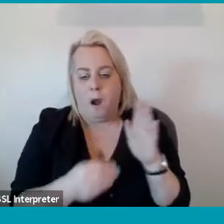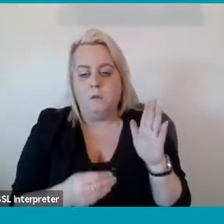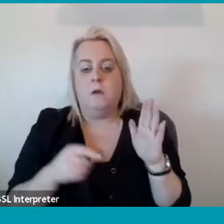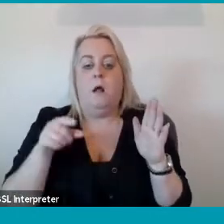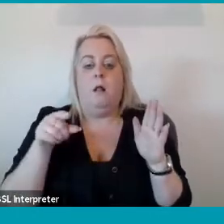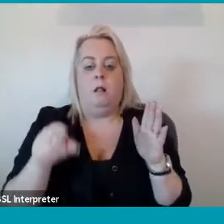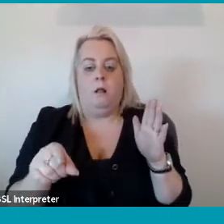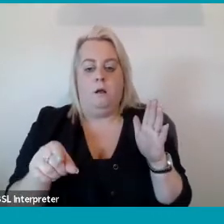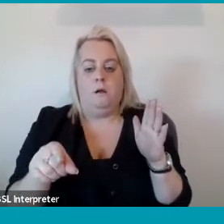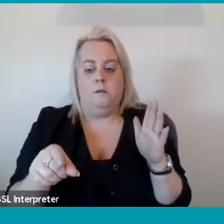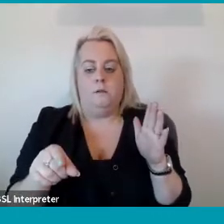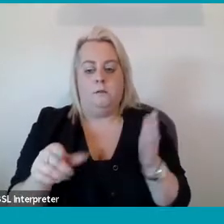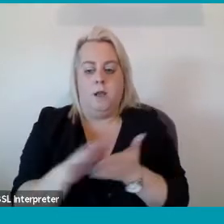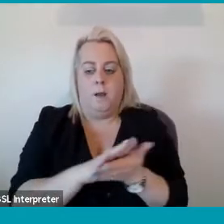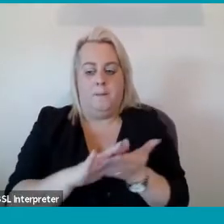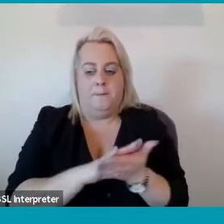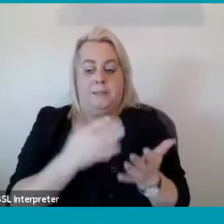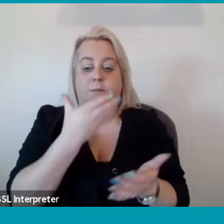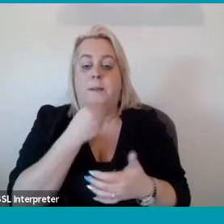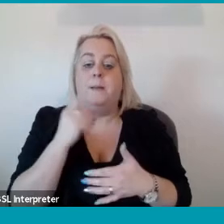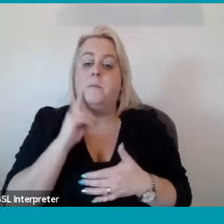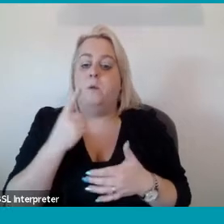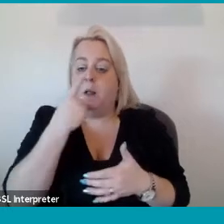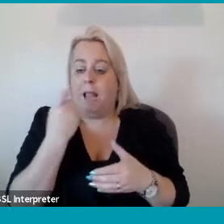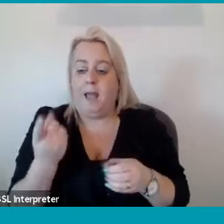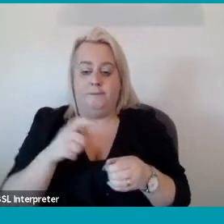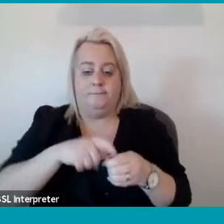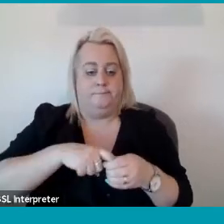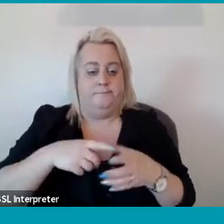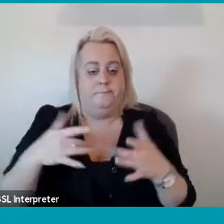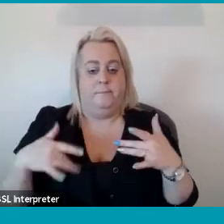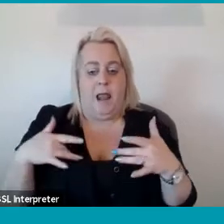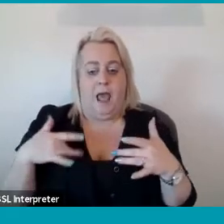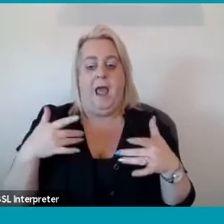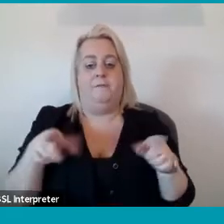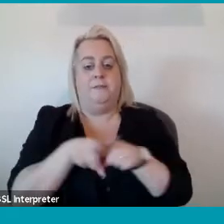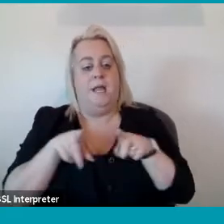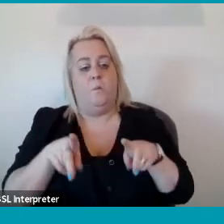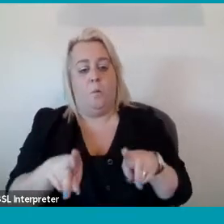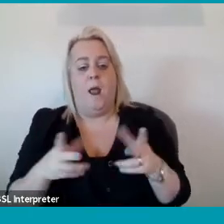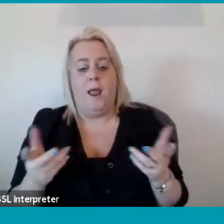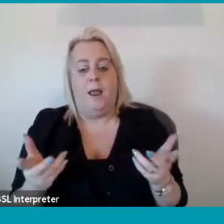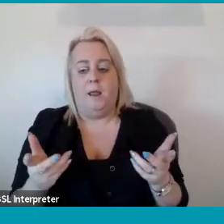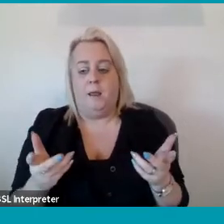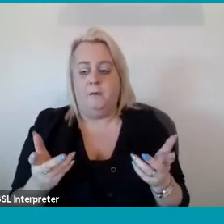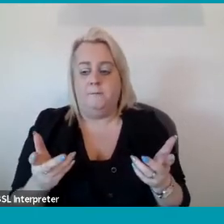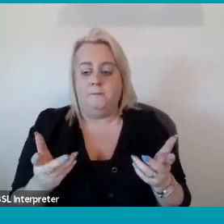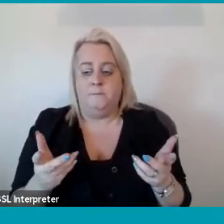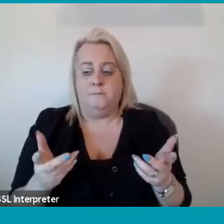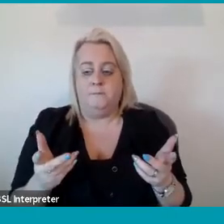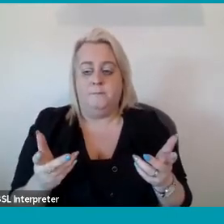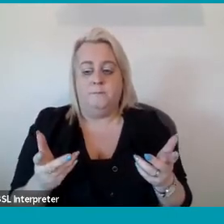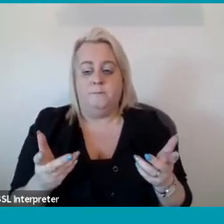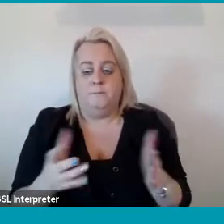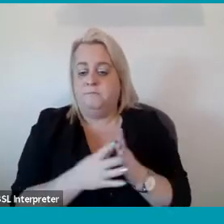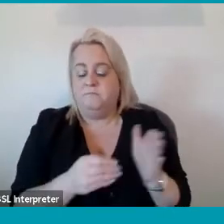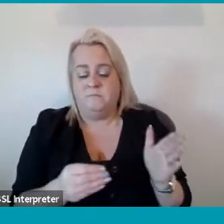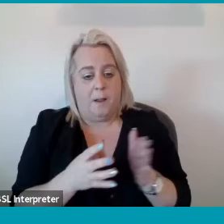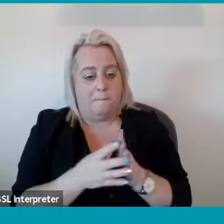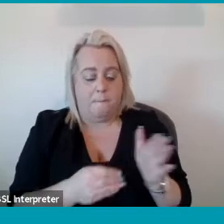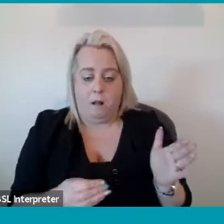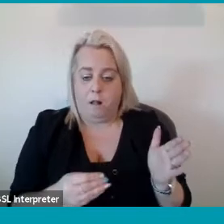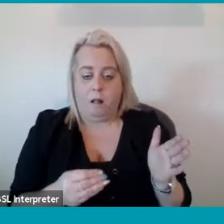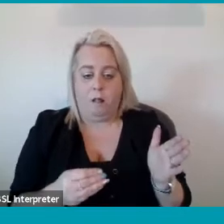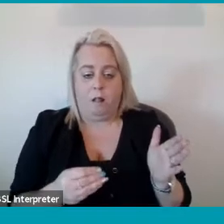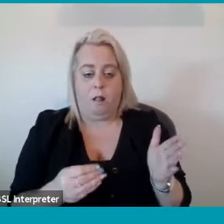people can't participate in life, in society, in the same way as other people can. So, for example, if we have an